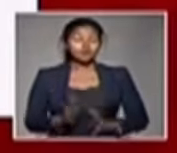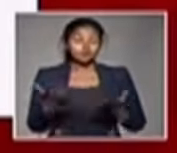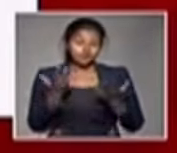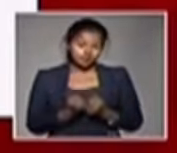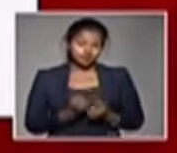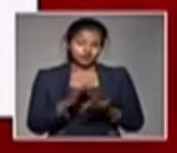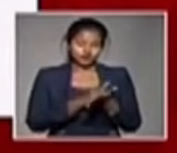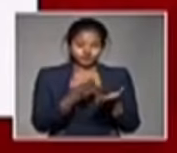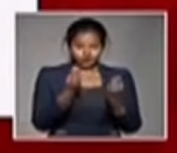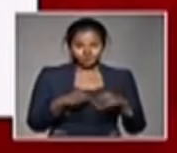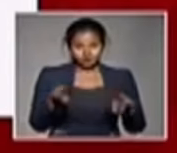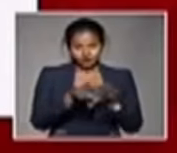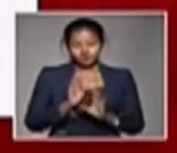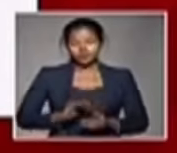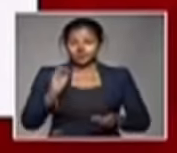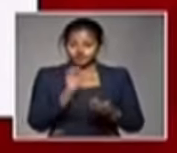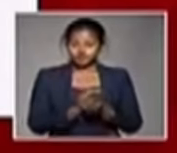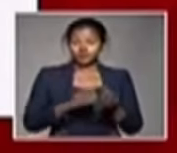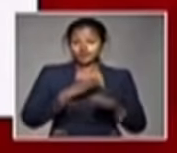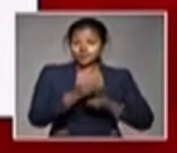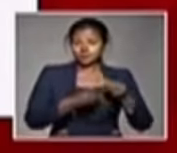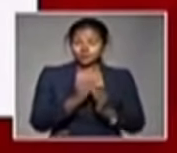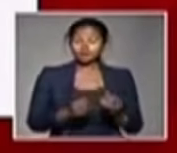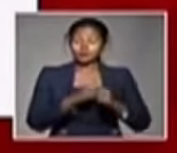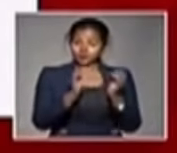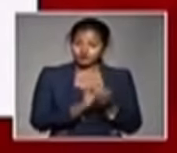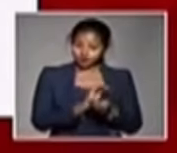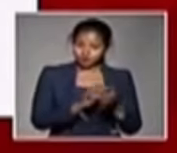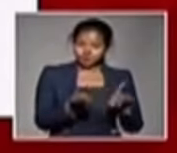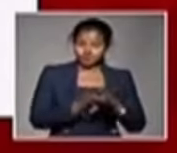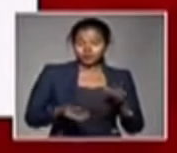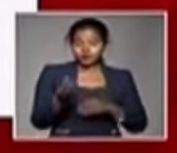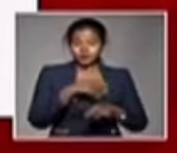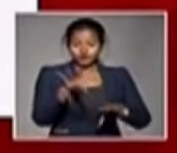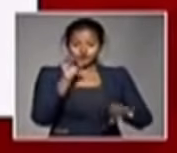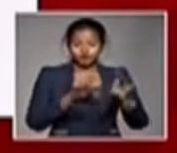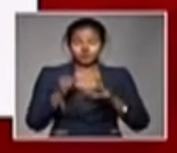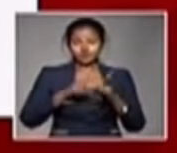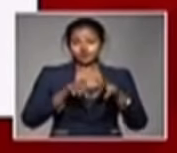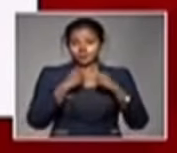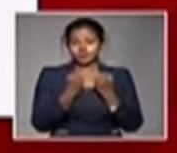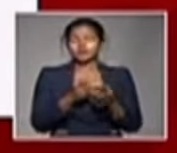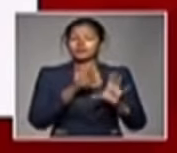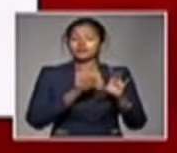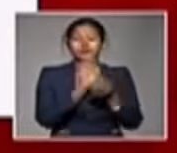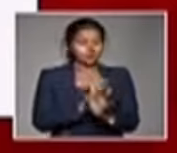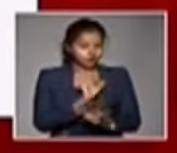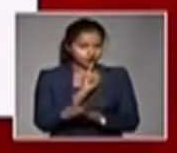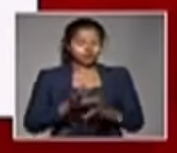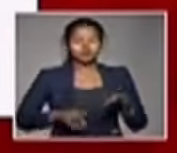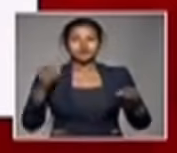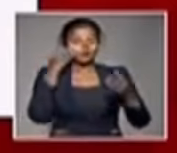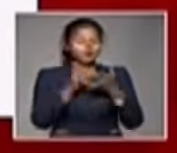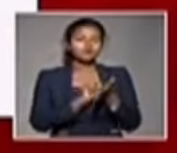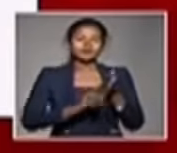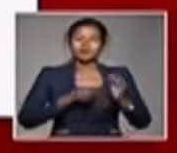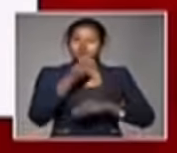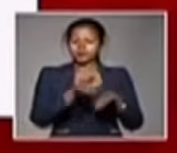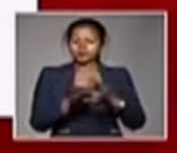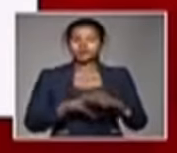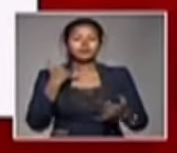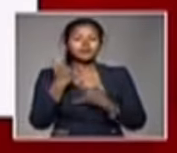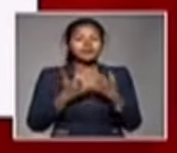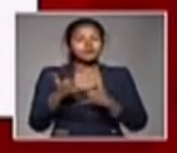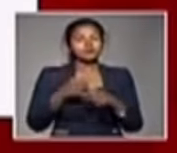choices to secure its economic independence instead of choosing opaque practices. According to Reuters, in a telephonic briefing